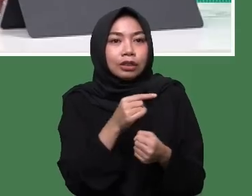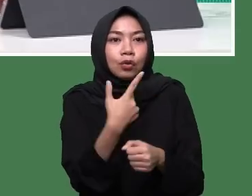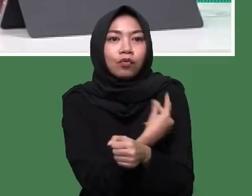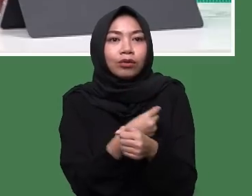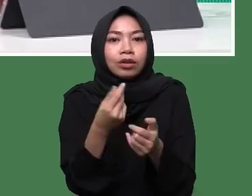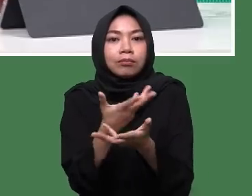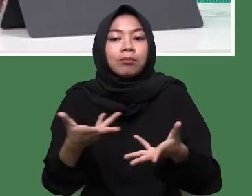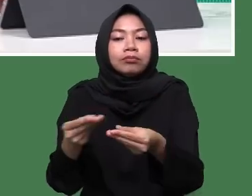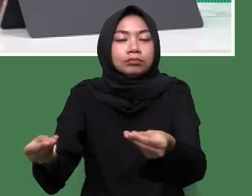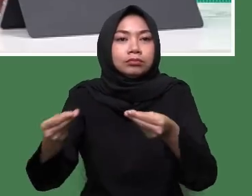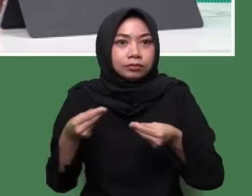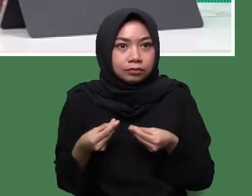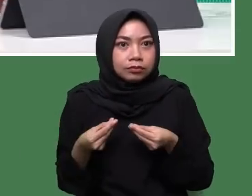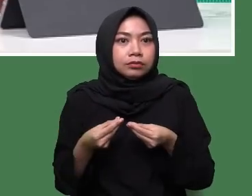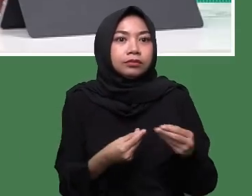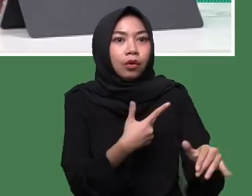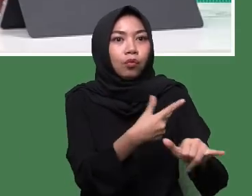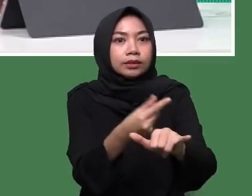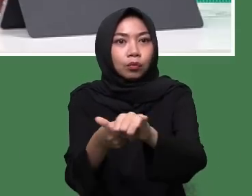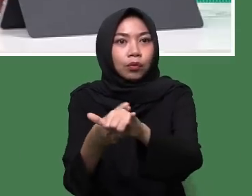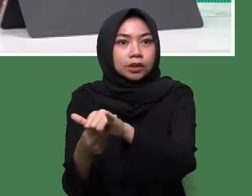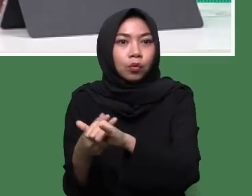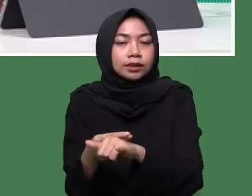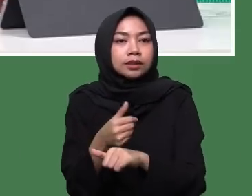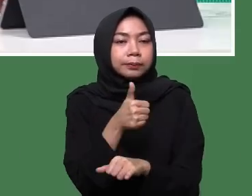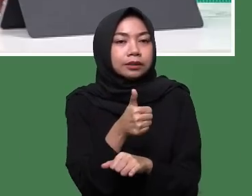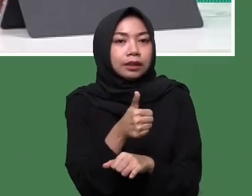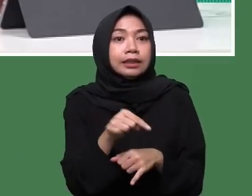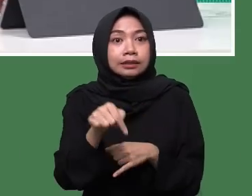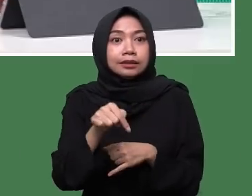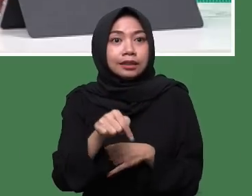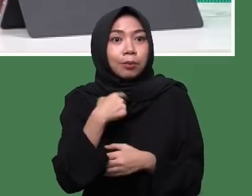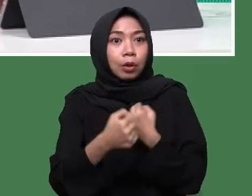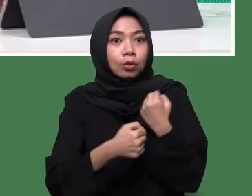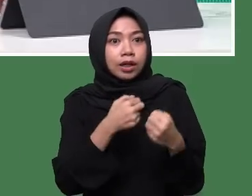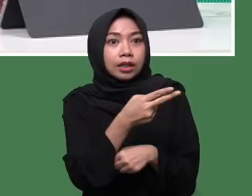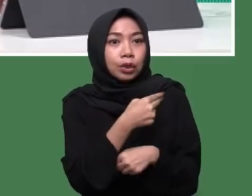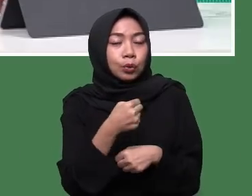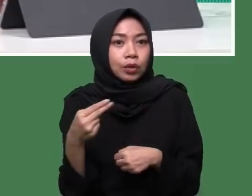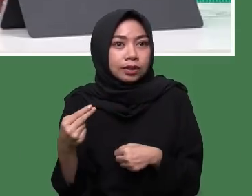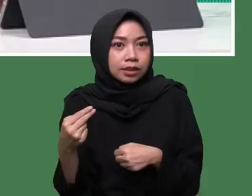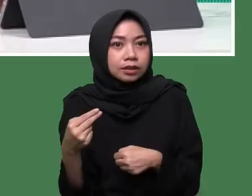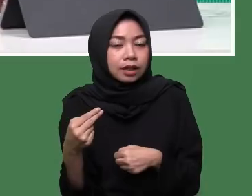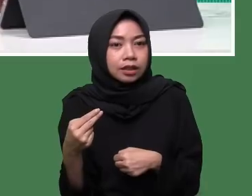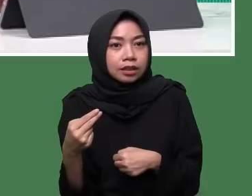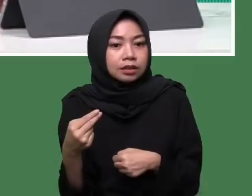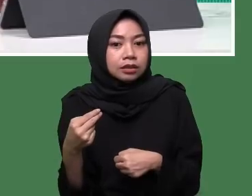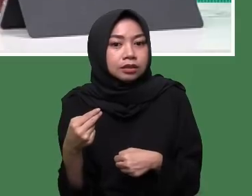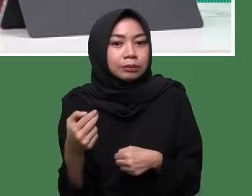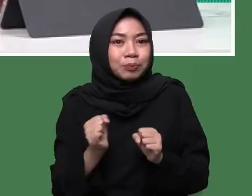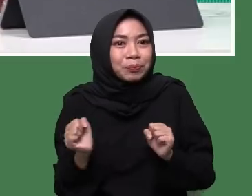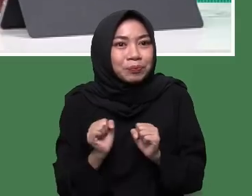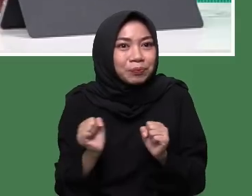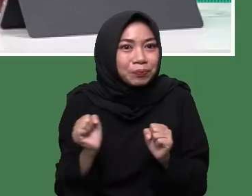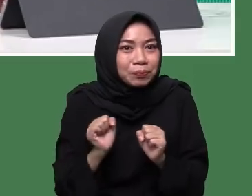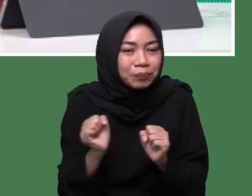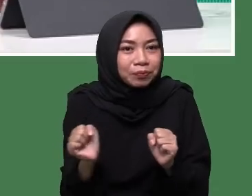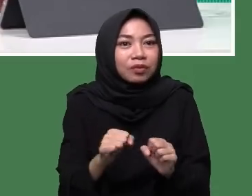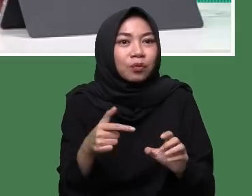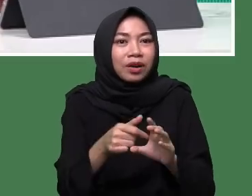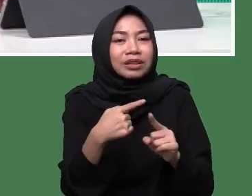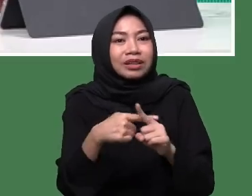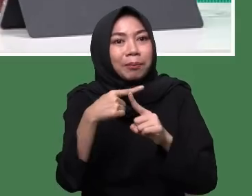well. And in the same time, the government of Indonesia is now making sure that we can also speed up the availability of